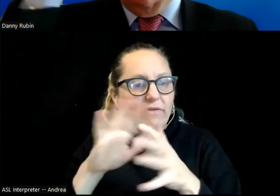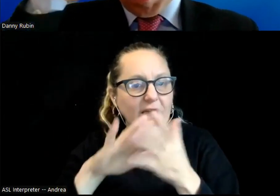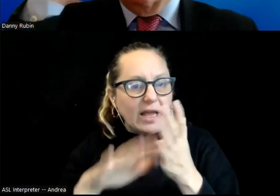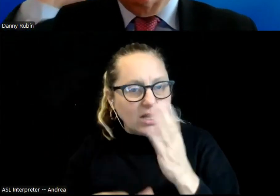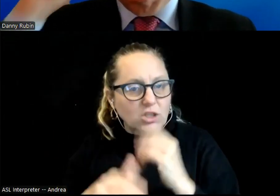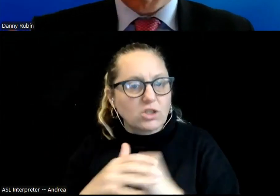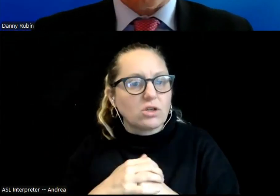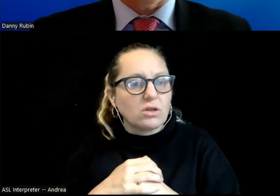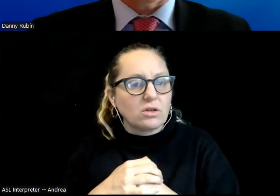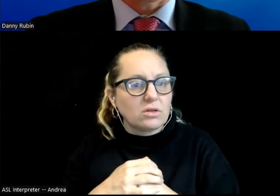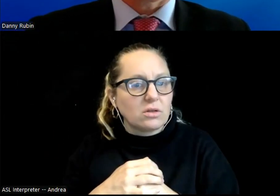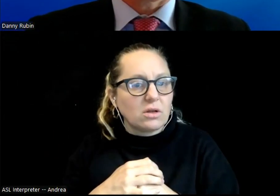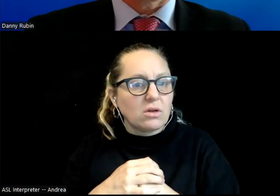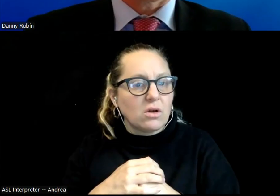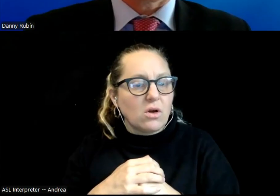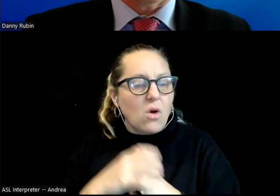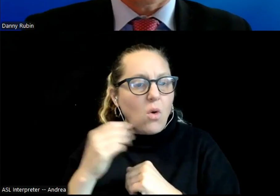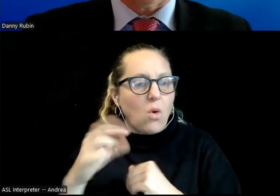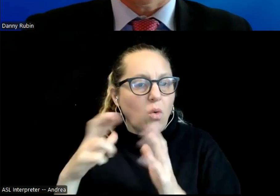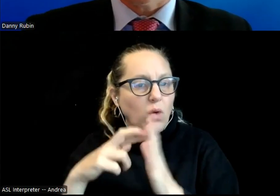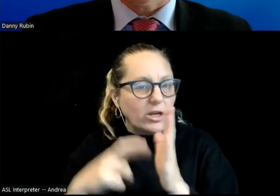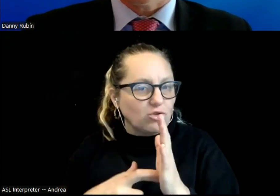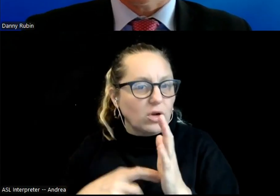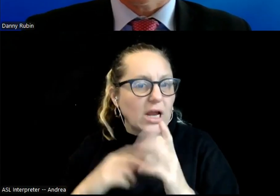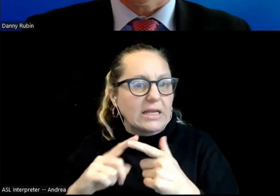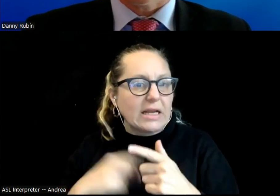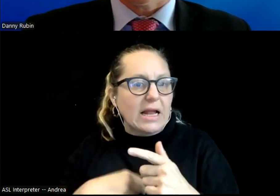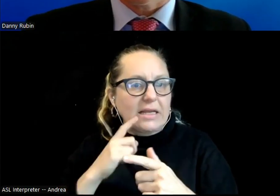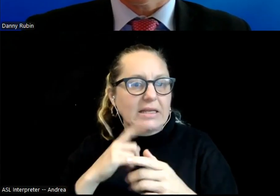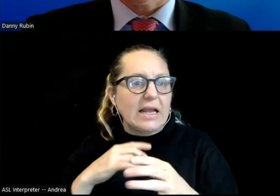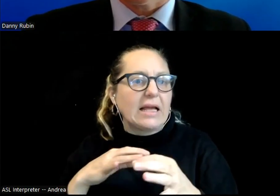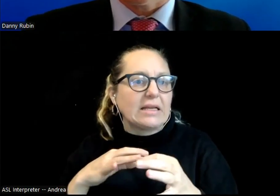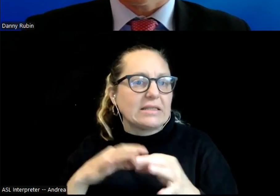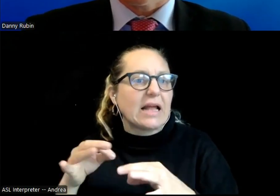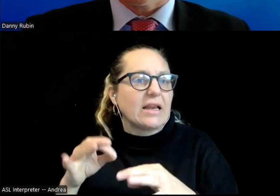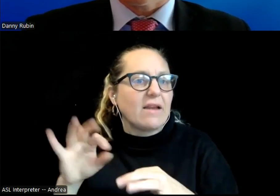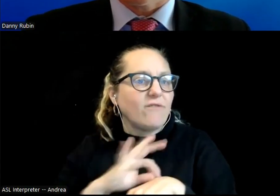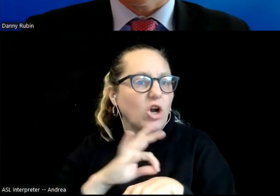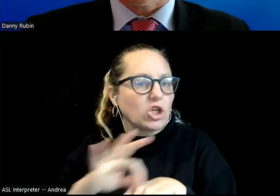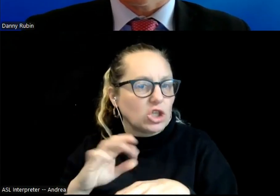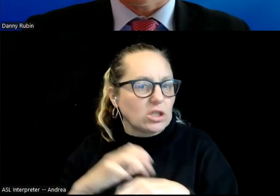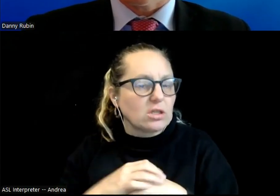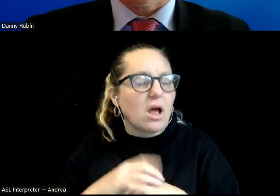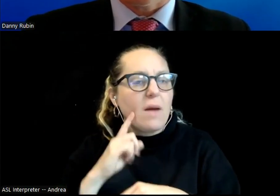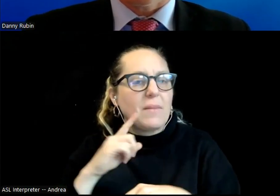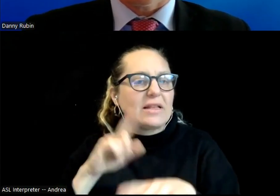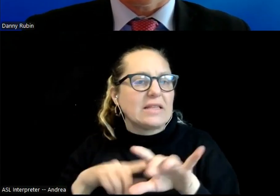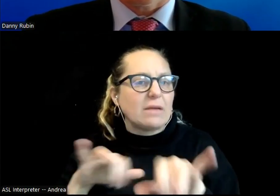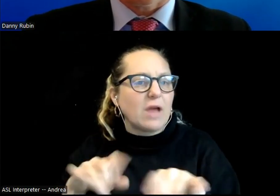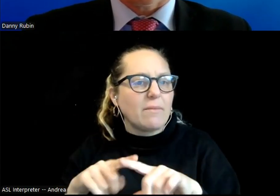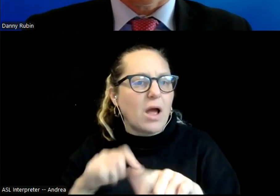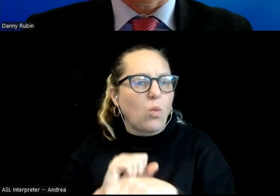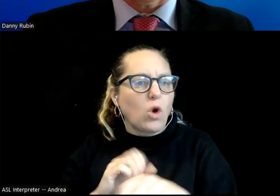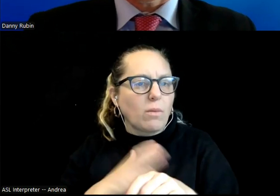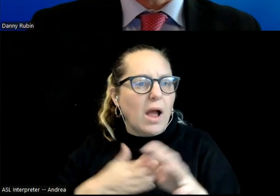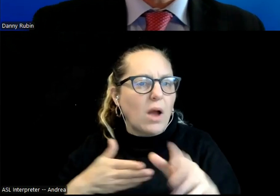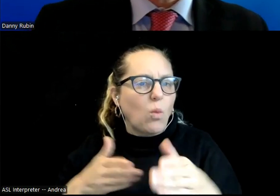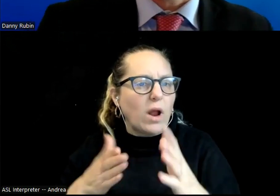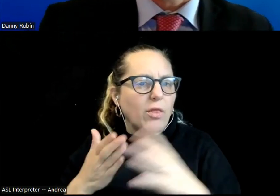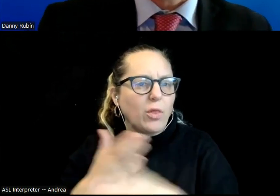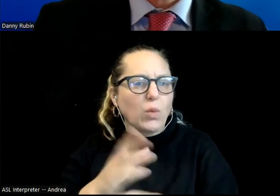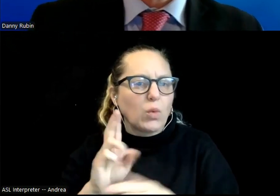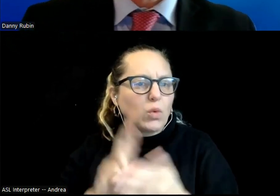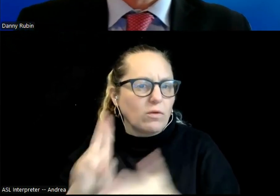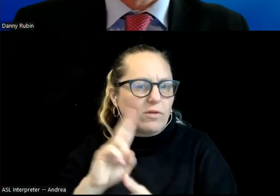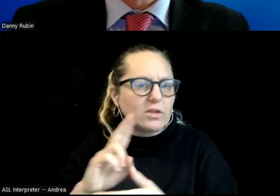or registrations and extended functions. But at the same time, I worked my way through a university as a dental